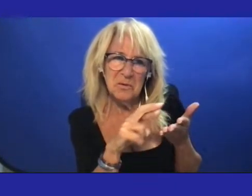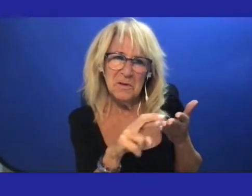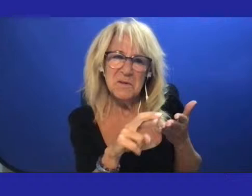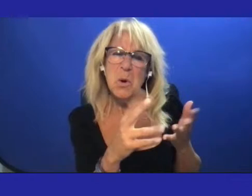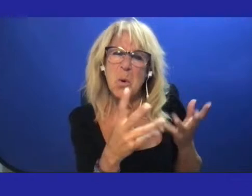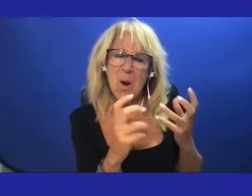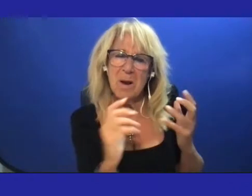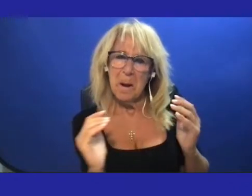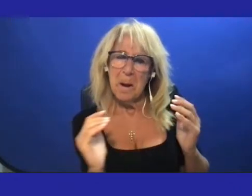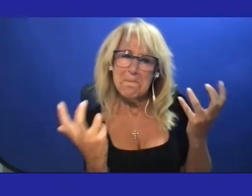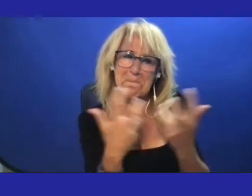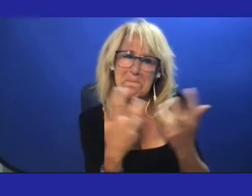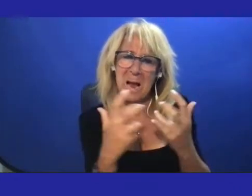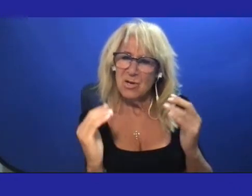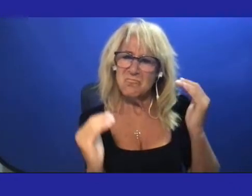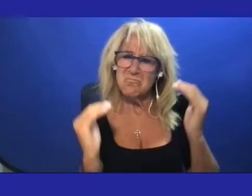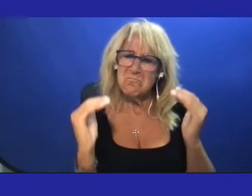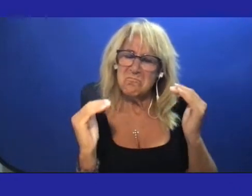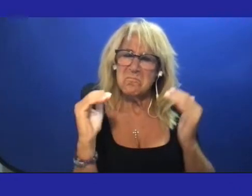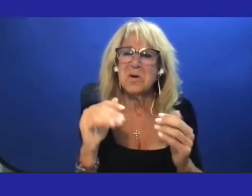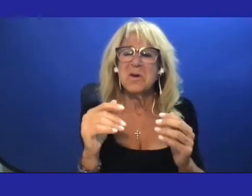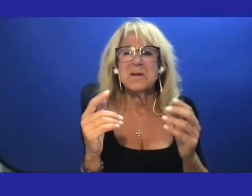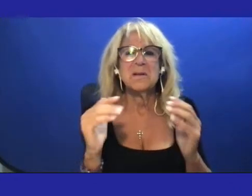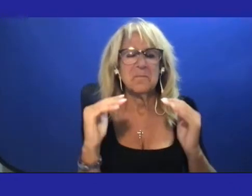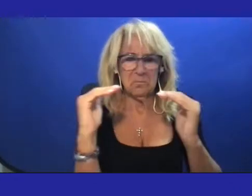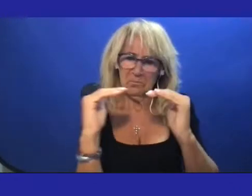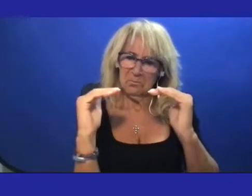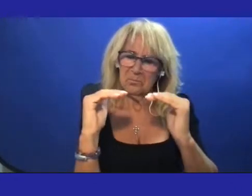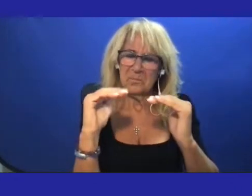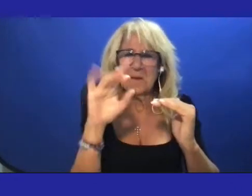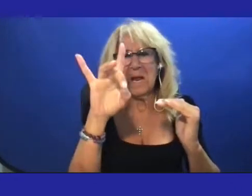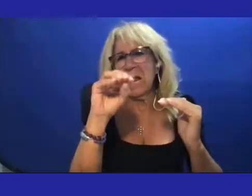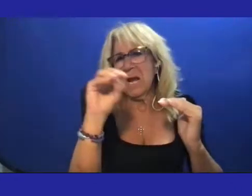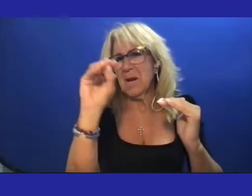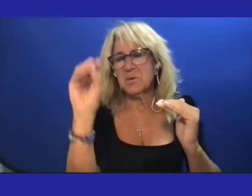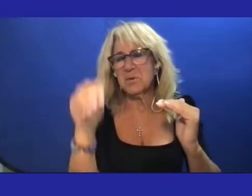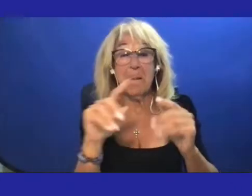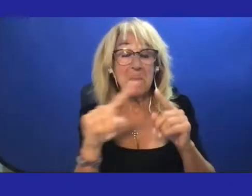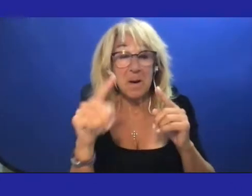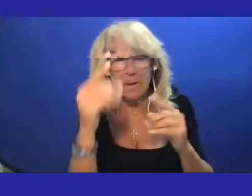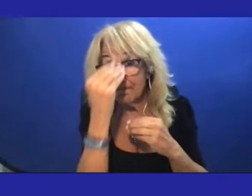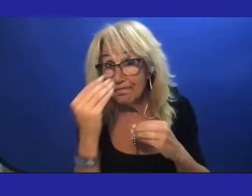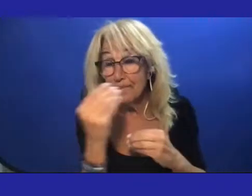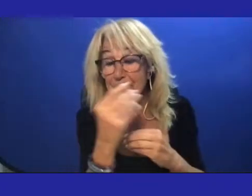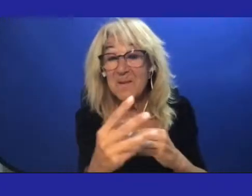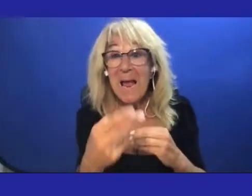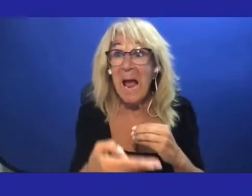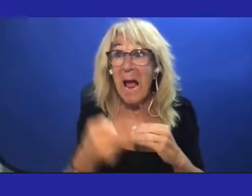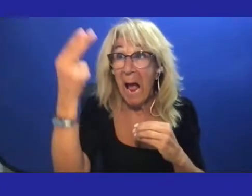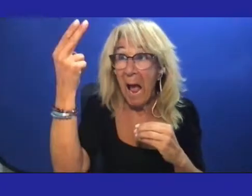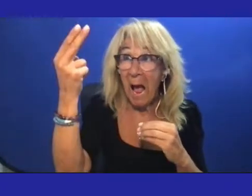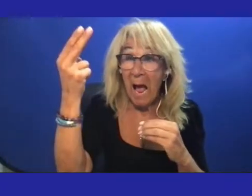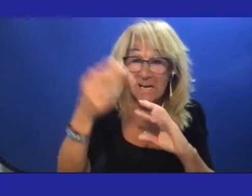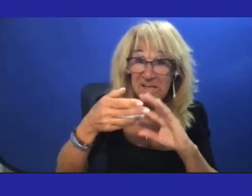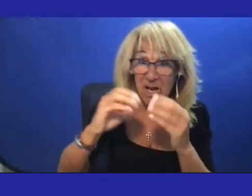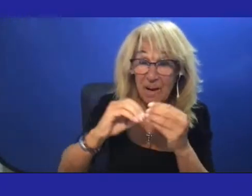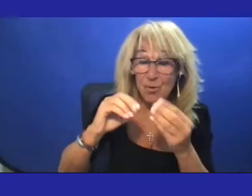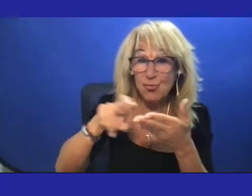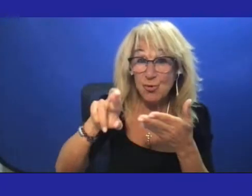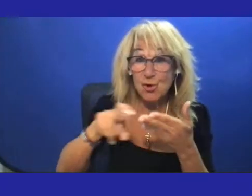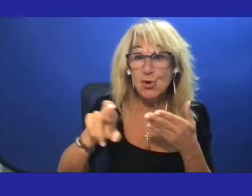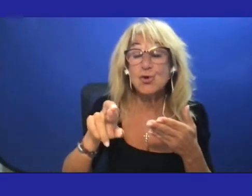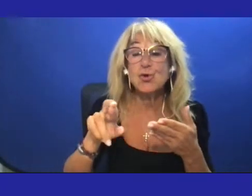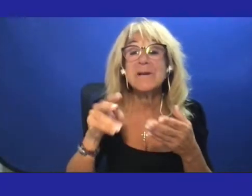the 80th percentile. I will tell you that where we see the highest rate of research is our sales